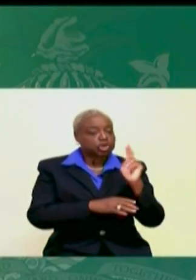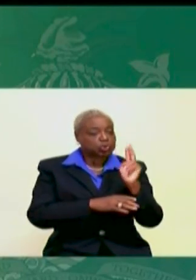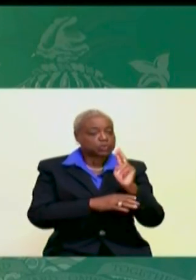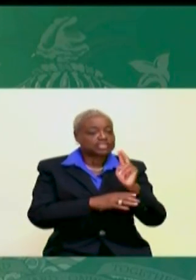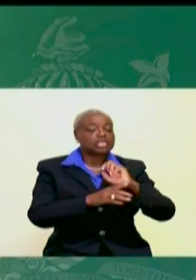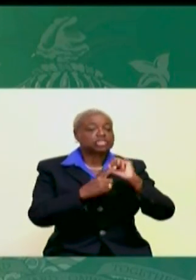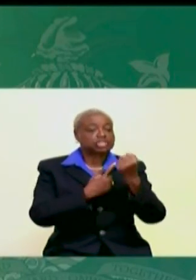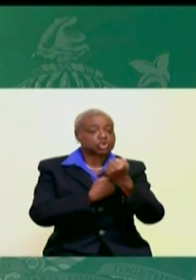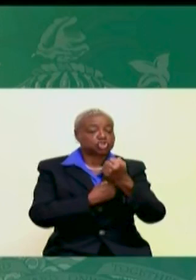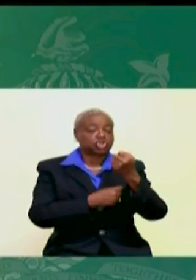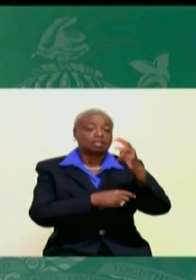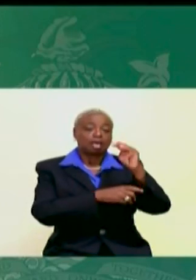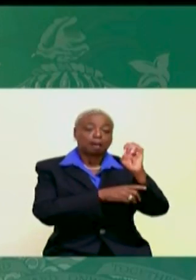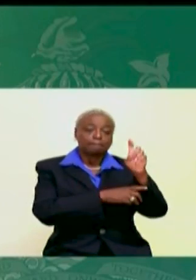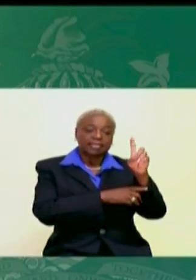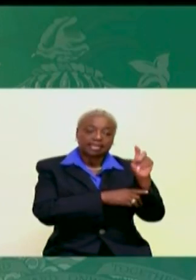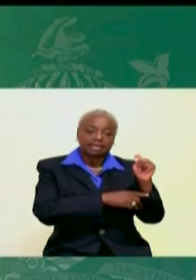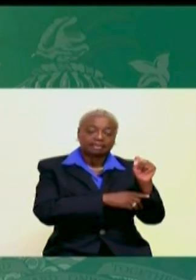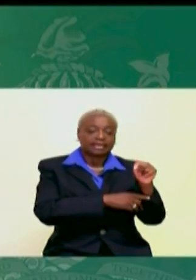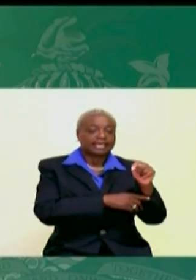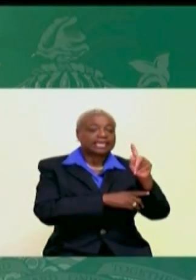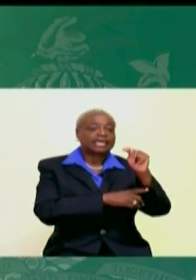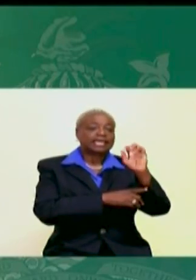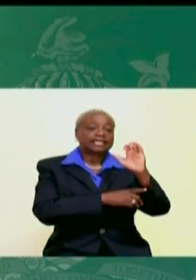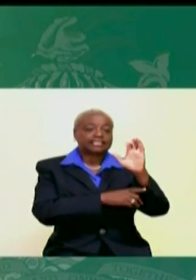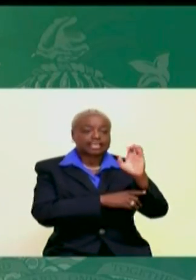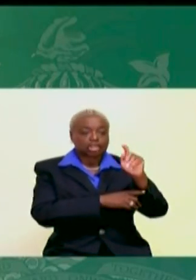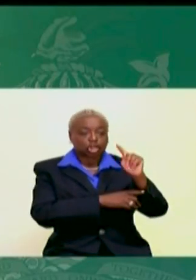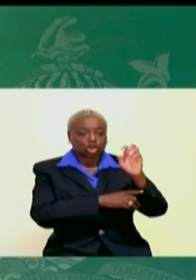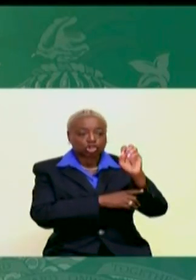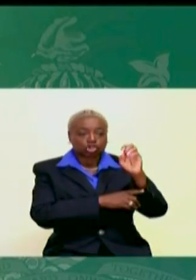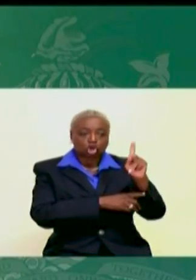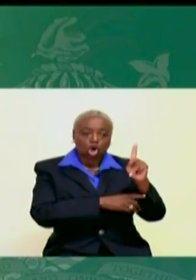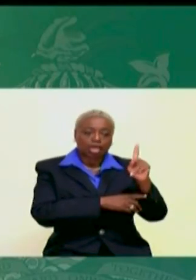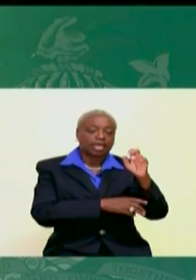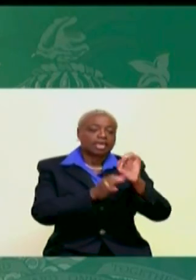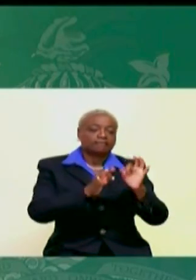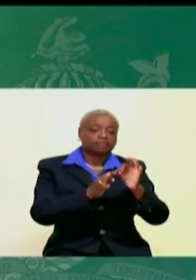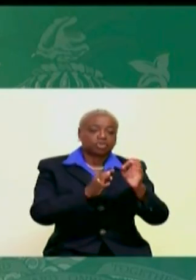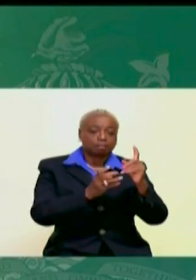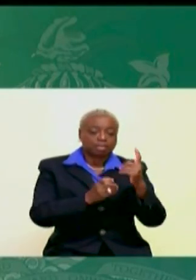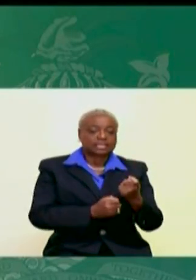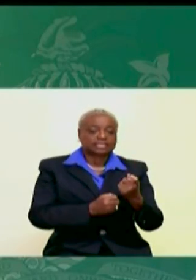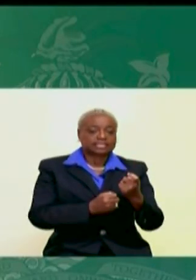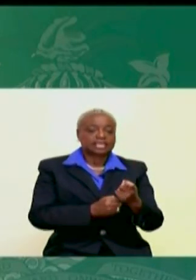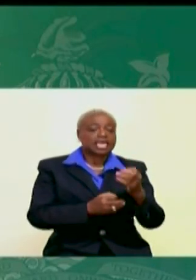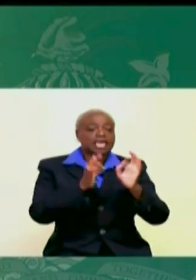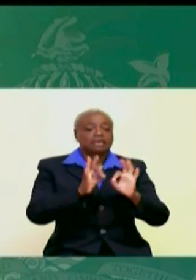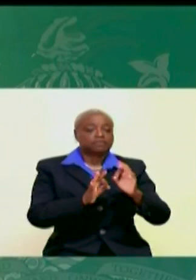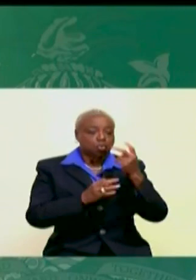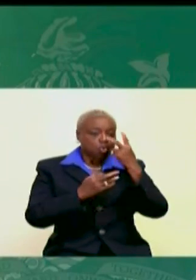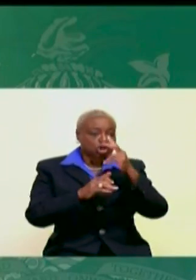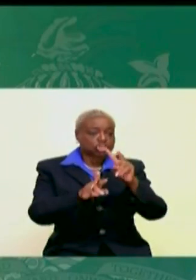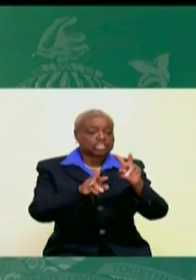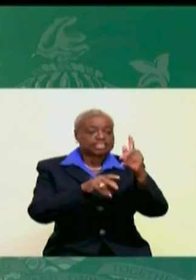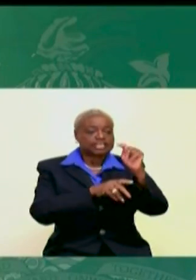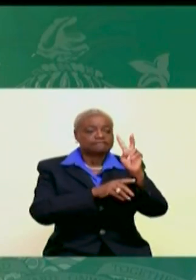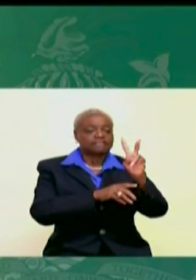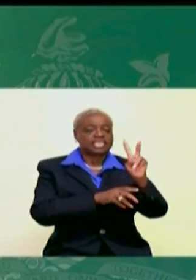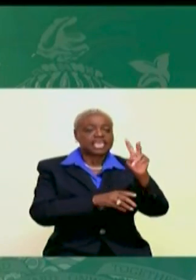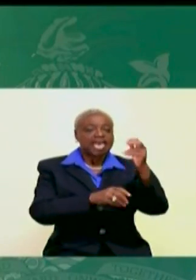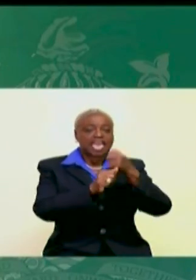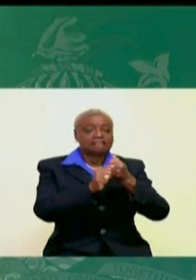have to use the billboards. We have to use ways in which to reach our people because, Madam Speaker, if you look at television every single day, you don't see